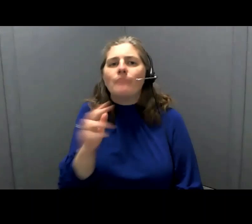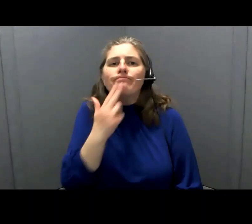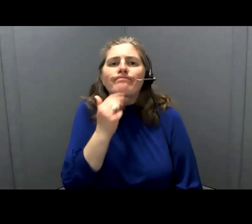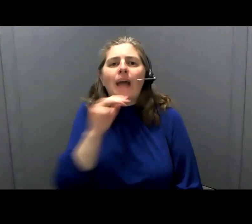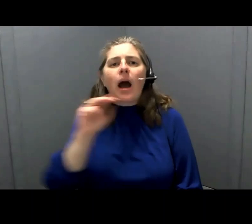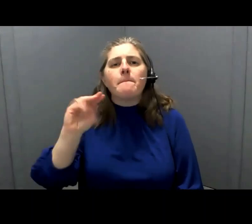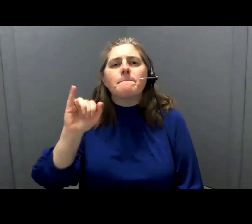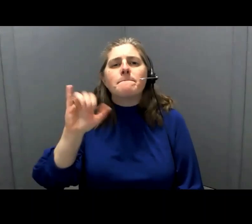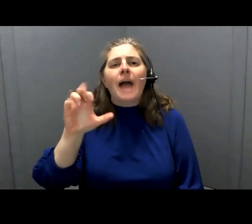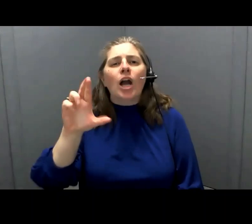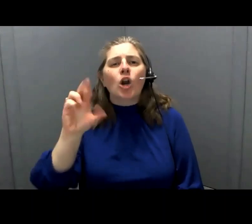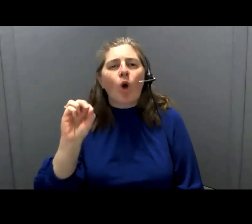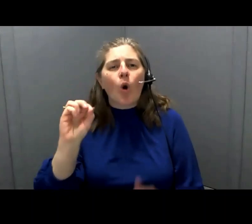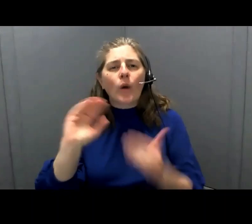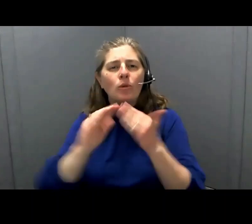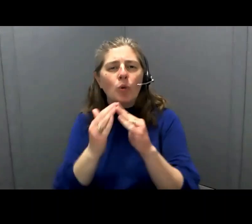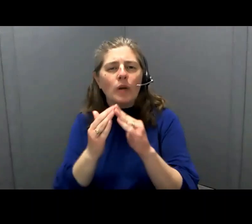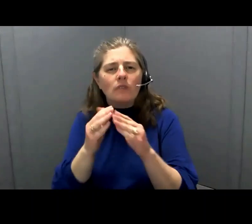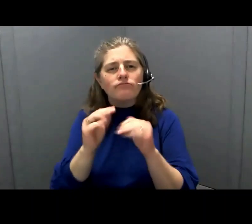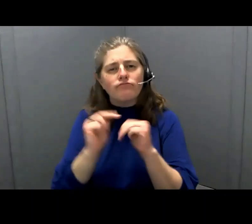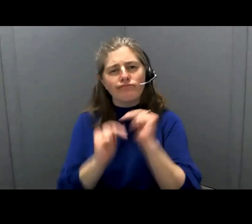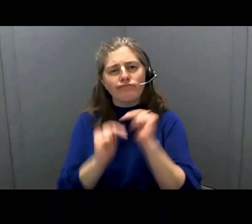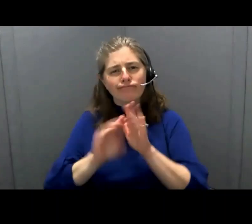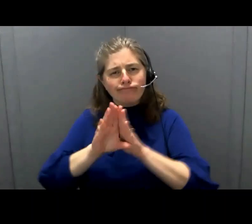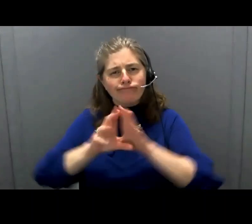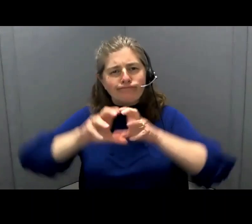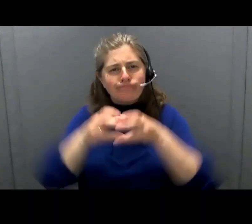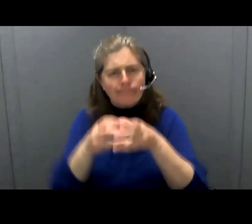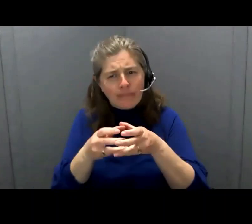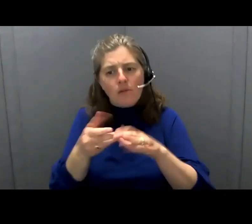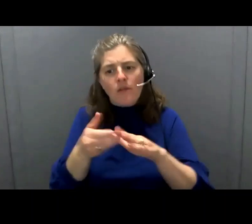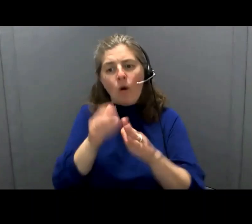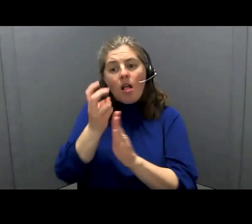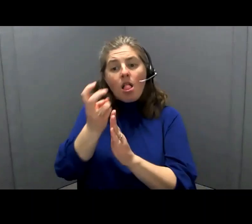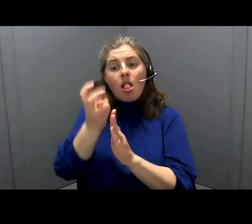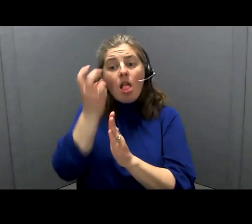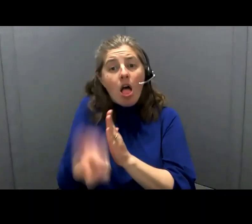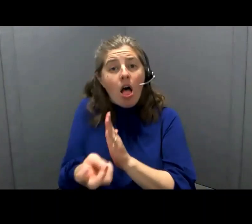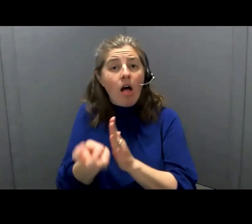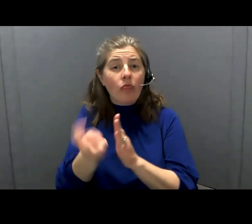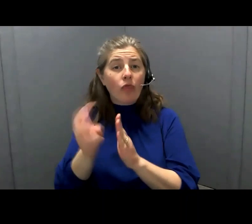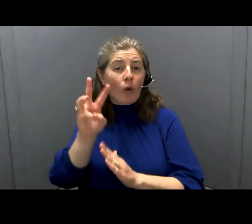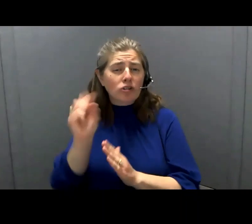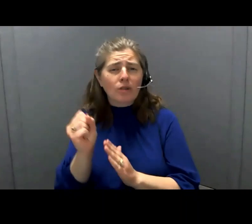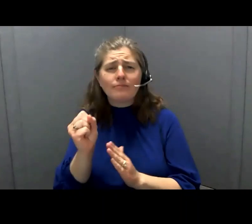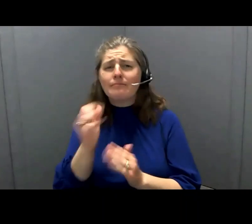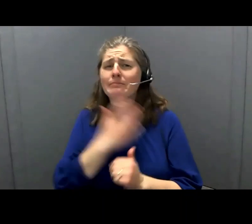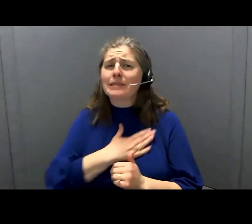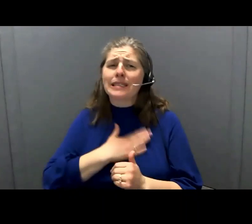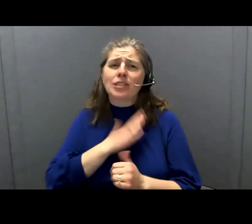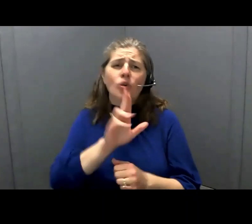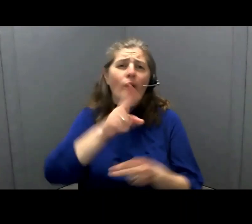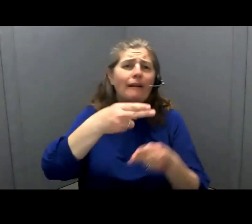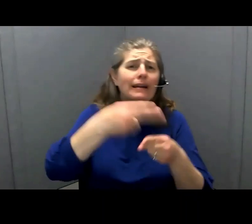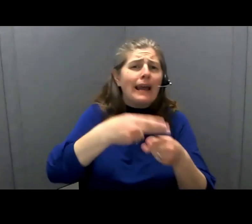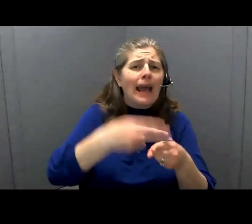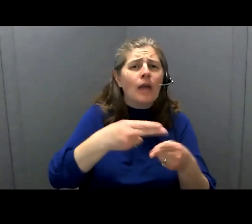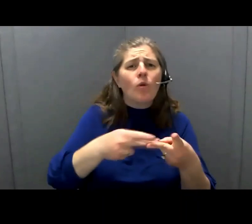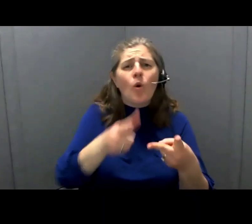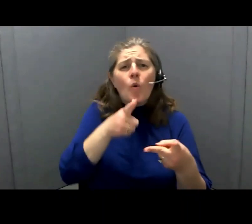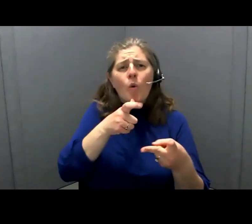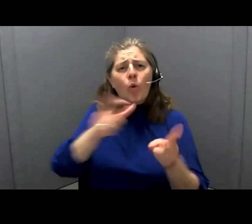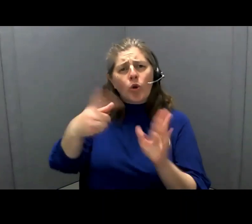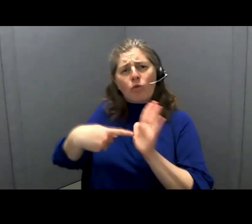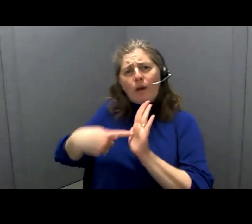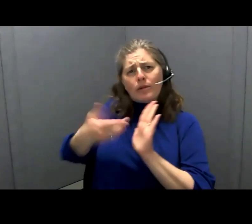before we get into this workshop. So I would love it if you could do that, just your name and like who you're representing,